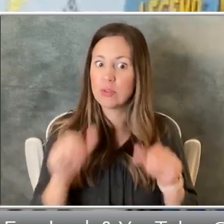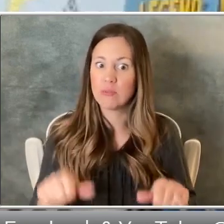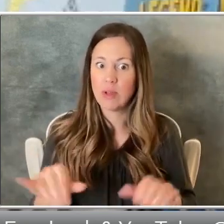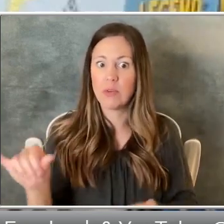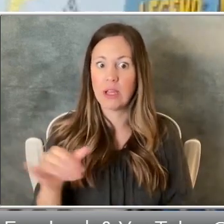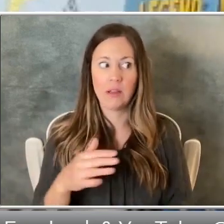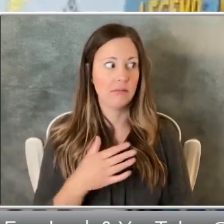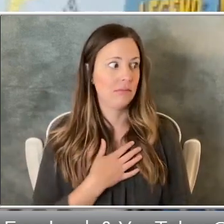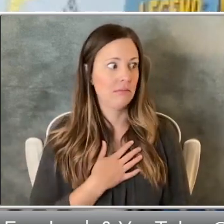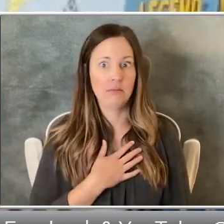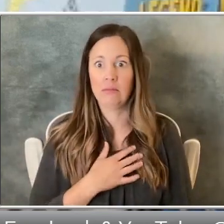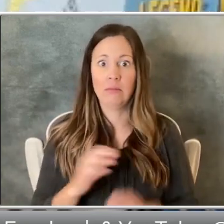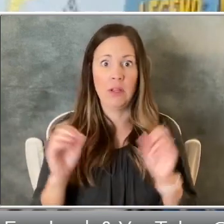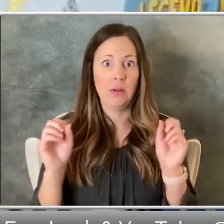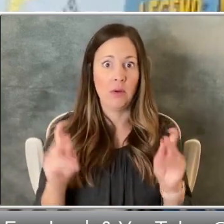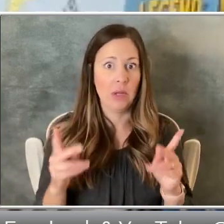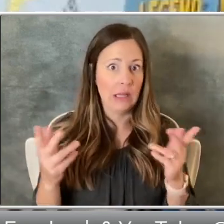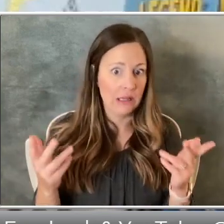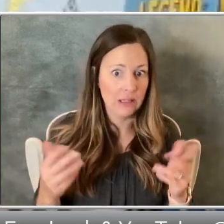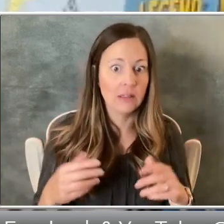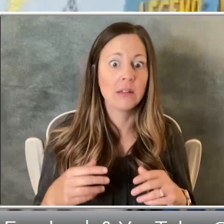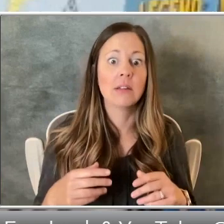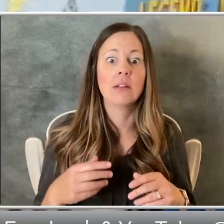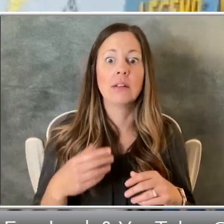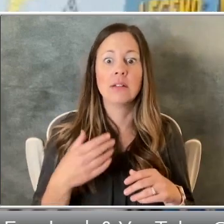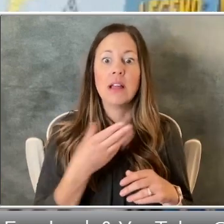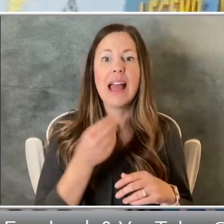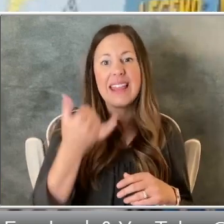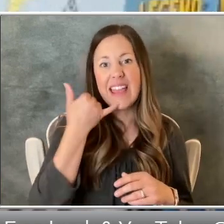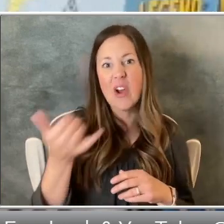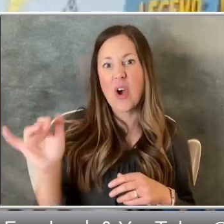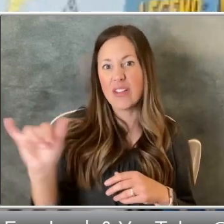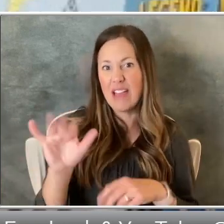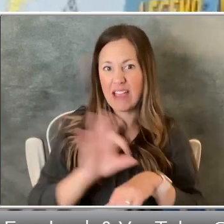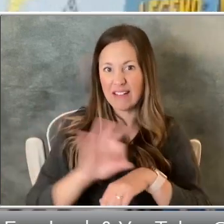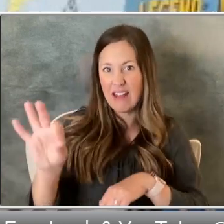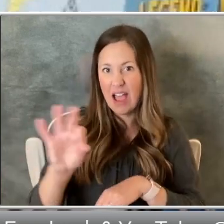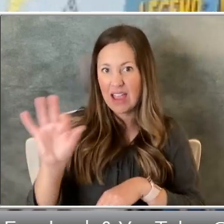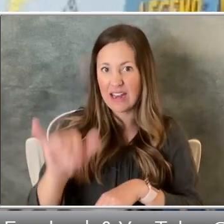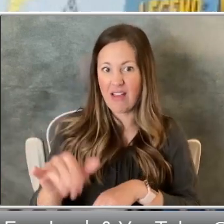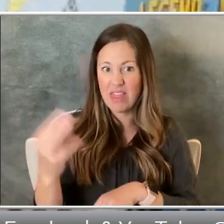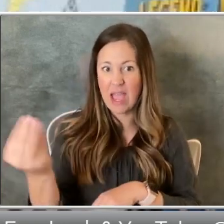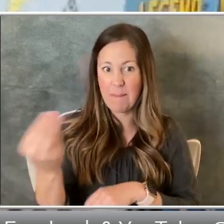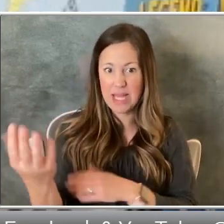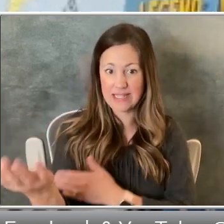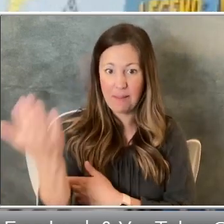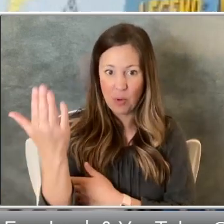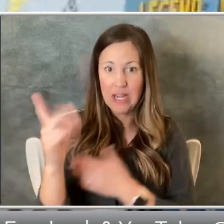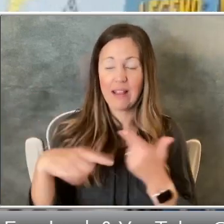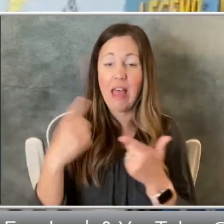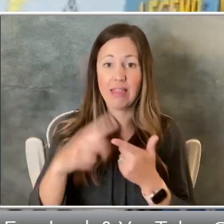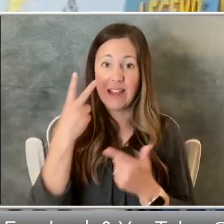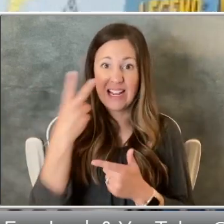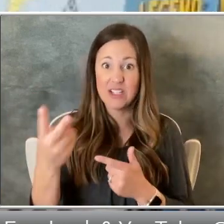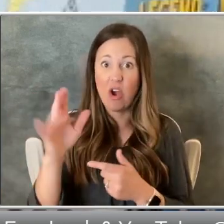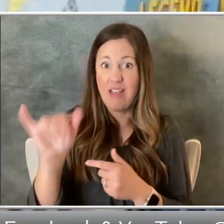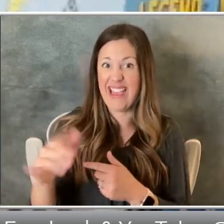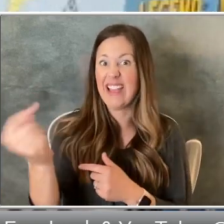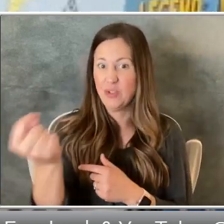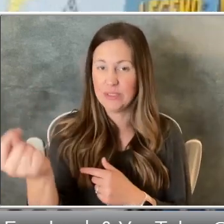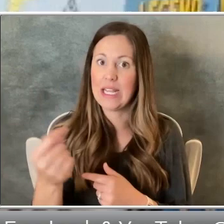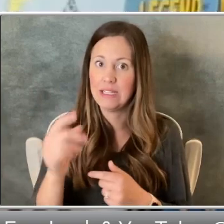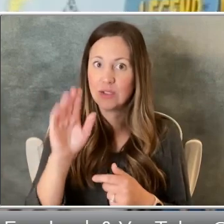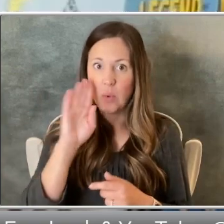like, oh, okay. And they had called me by 9 a.m. that Monday morning, and I was seen the very next day. So at that point, I